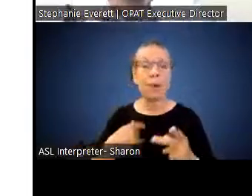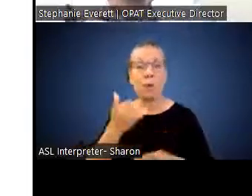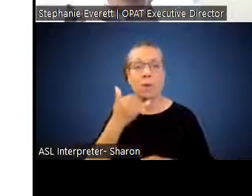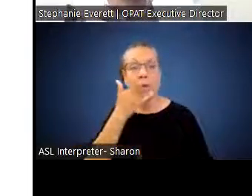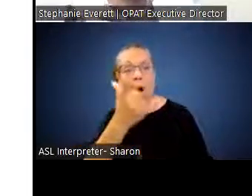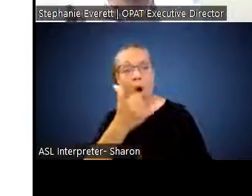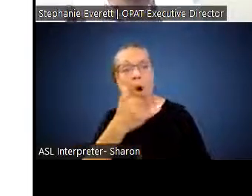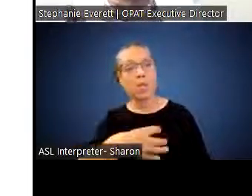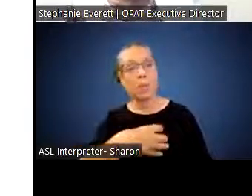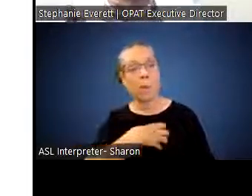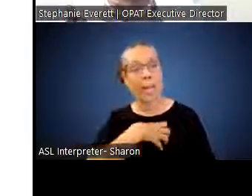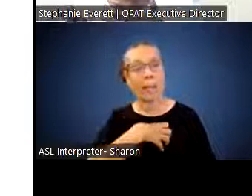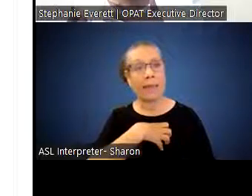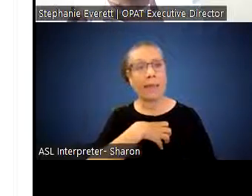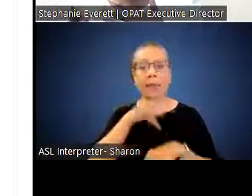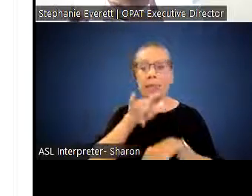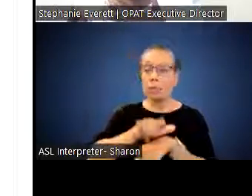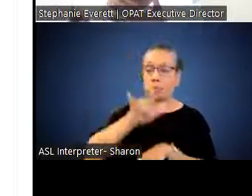work schedules.